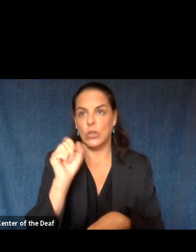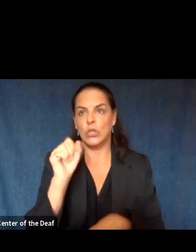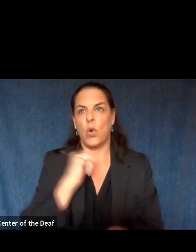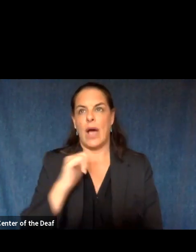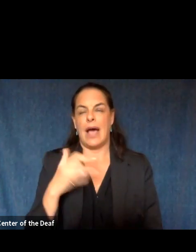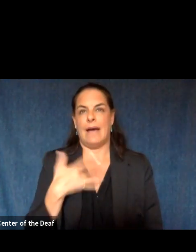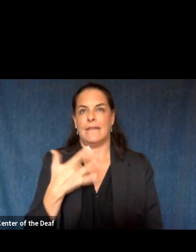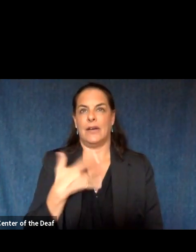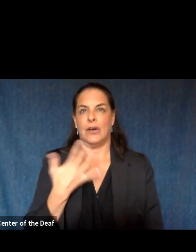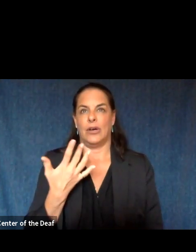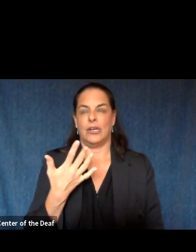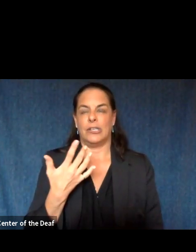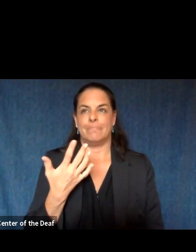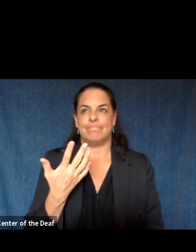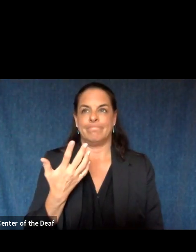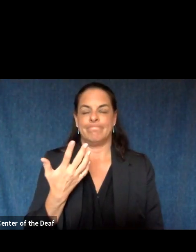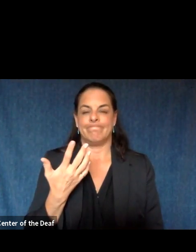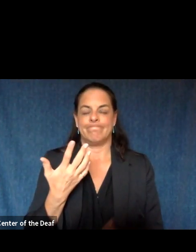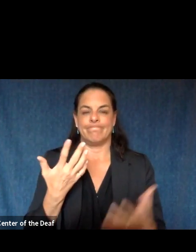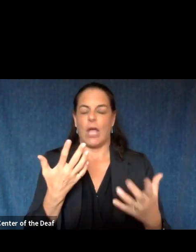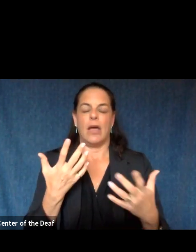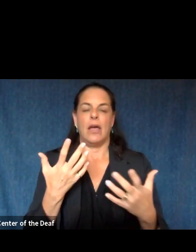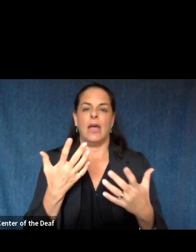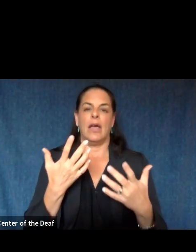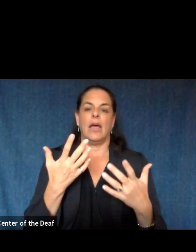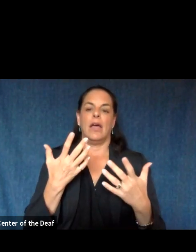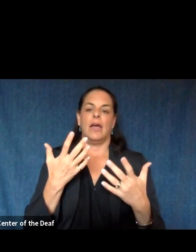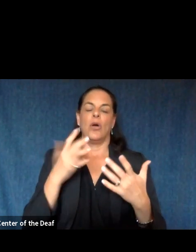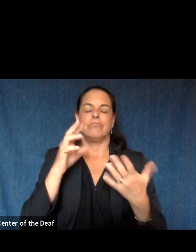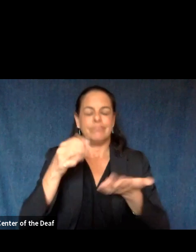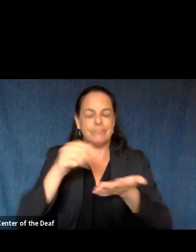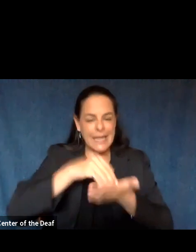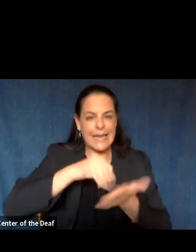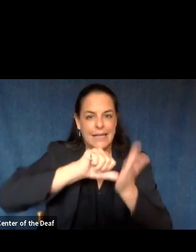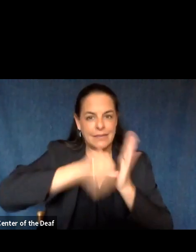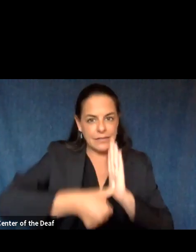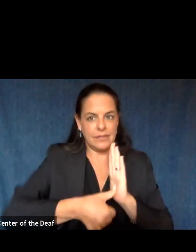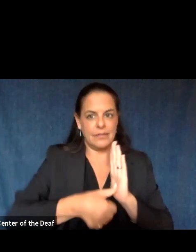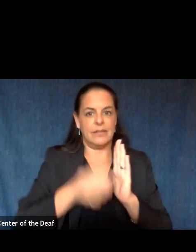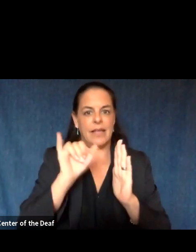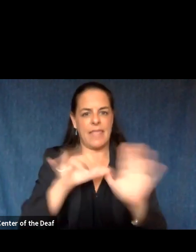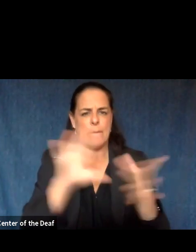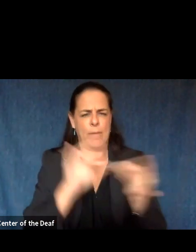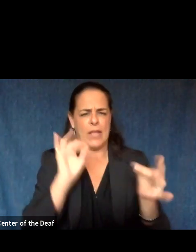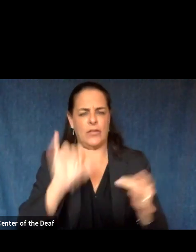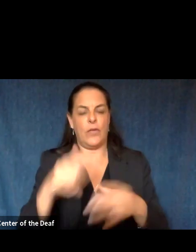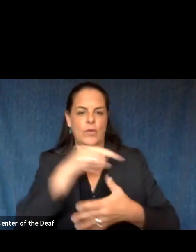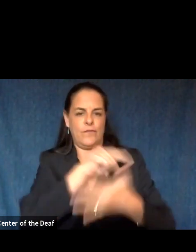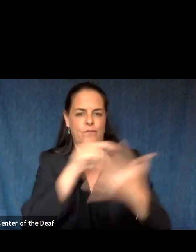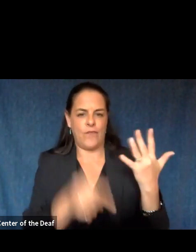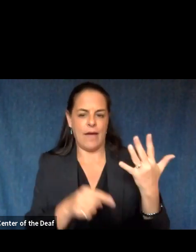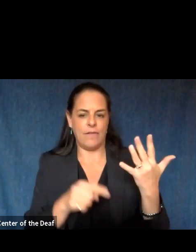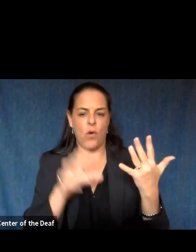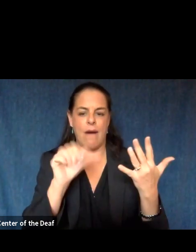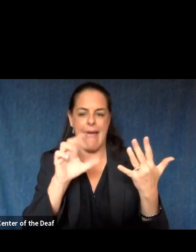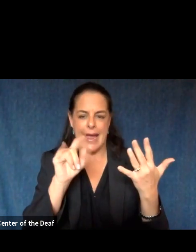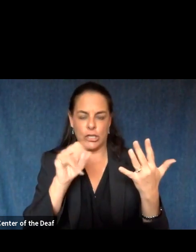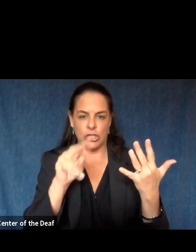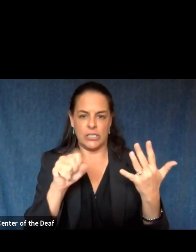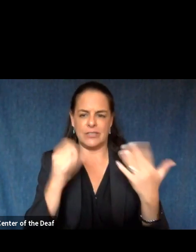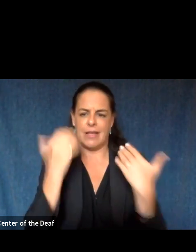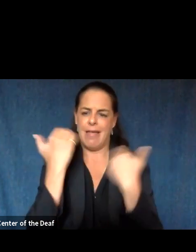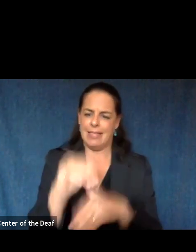really trying to make sure and reinforce the message of those 5 core actions and get everybody on board. I mean, the 5 core